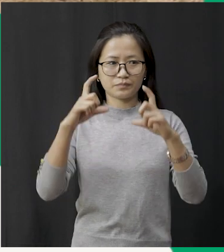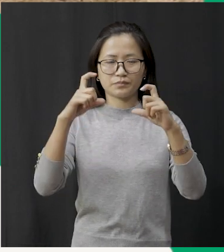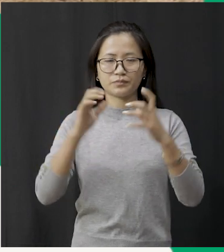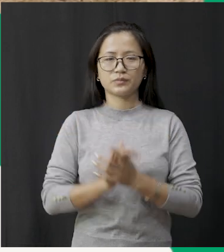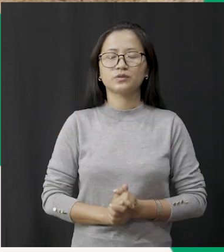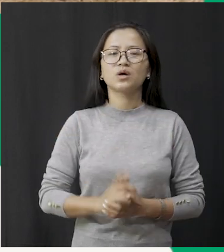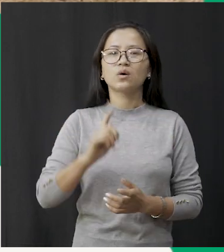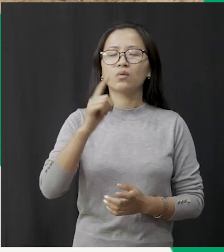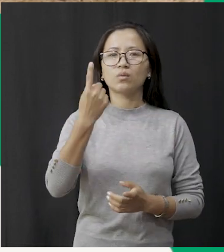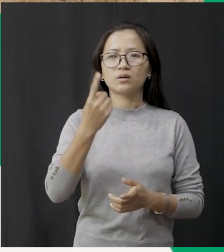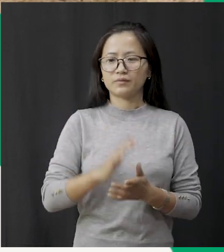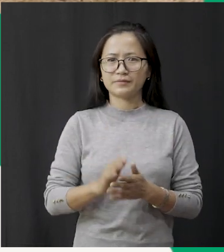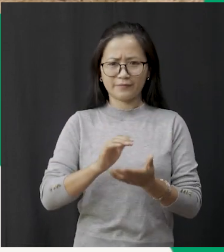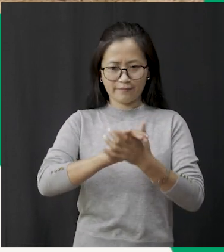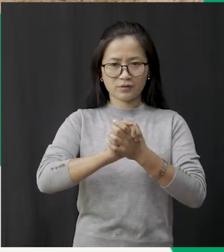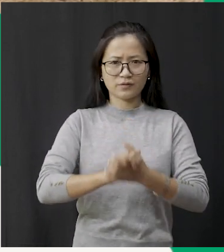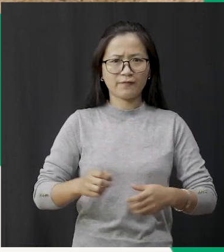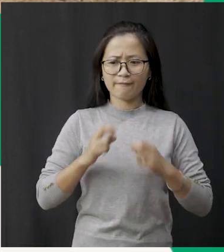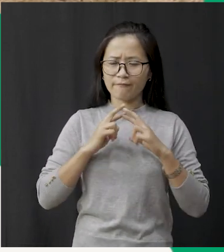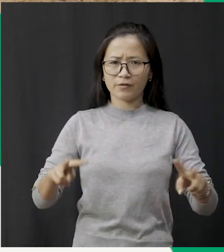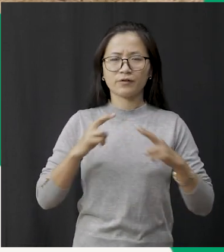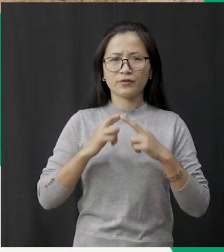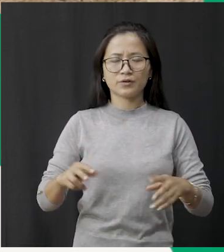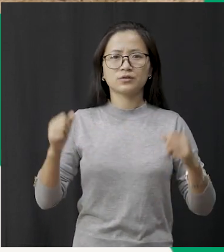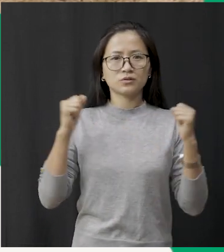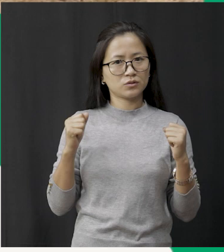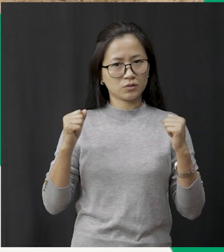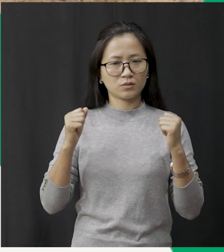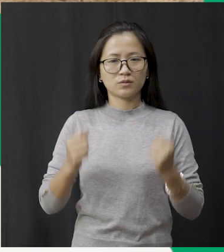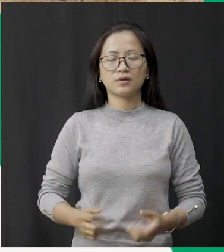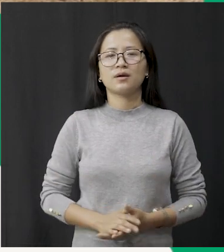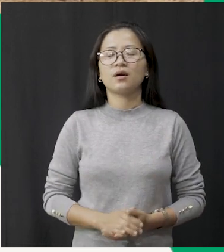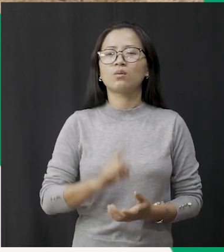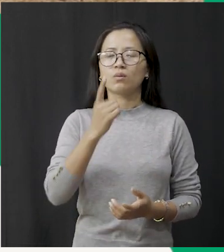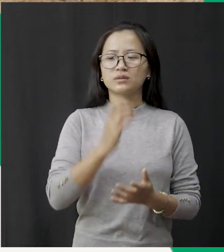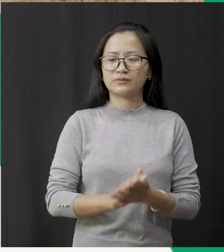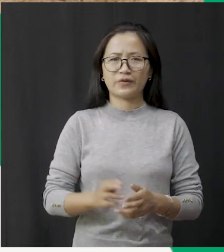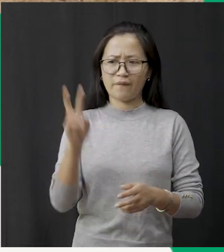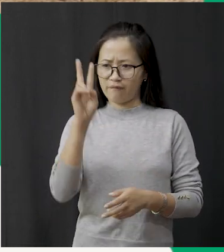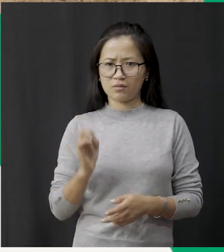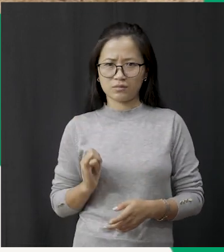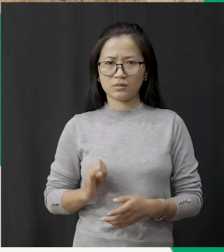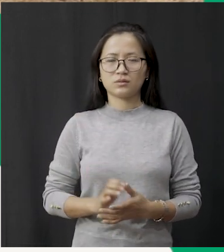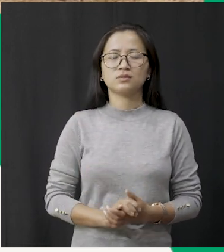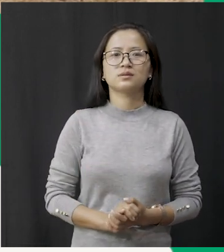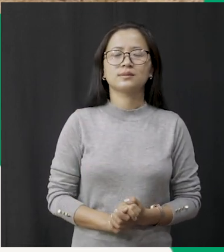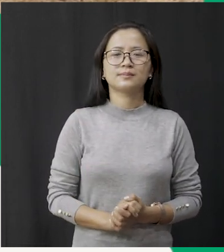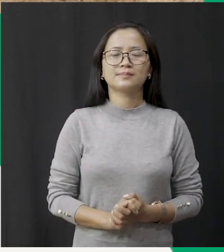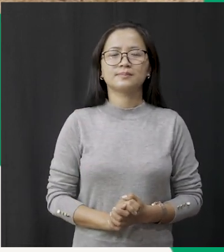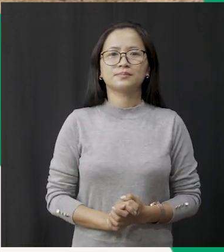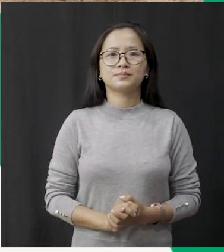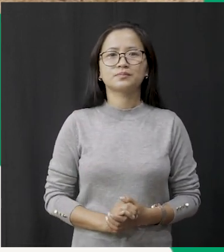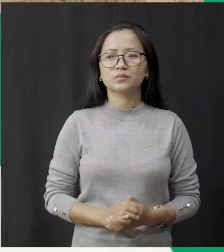is very, very strong. And the other one, we can see that he's very, very weak. So students, to